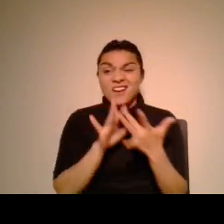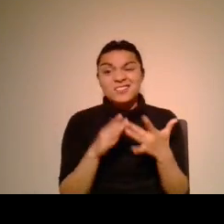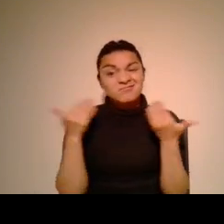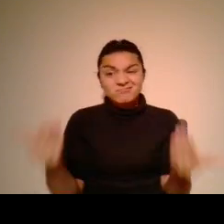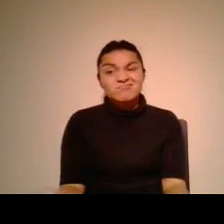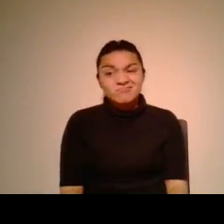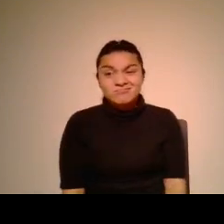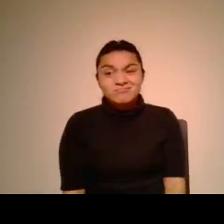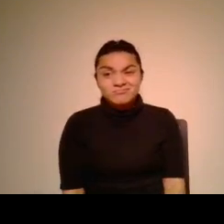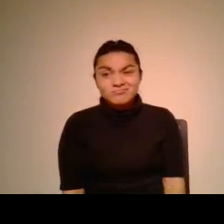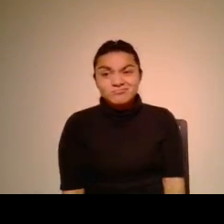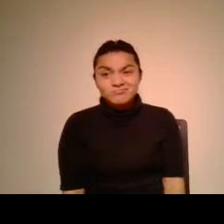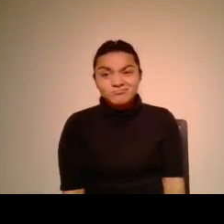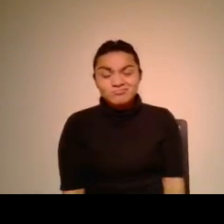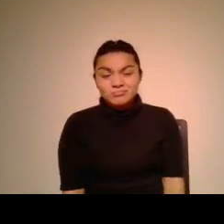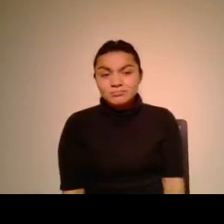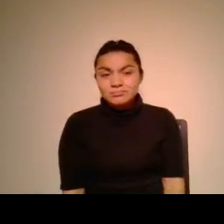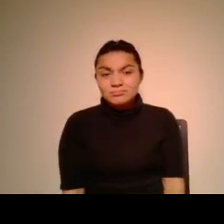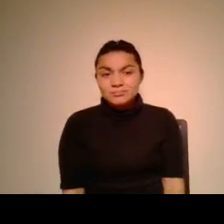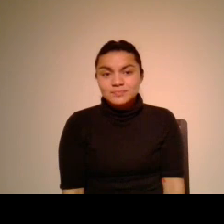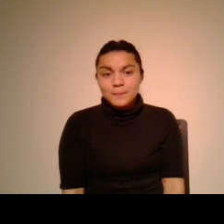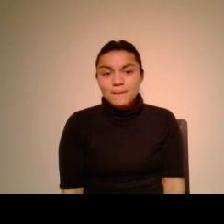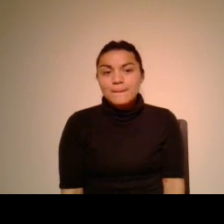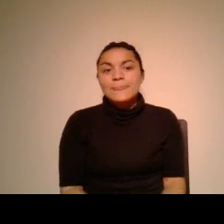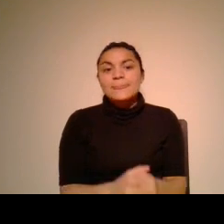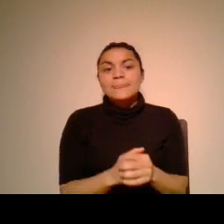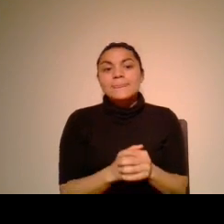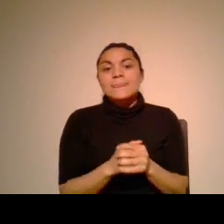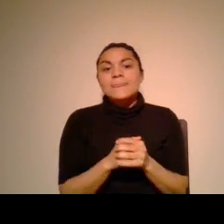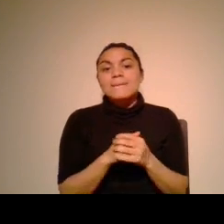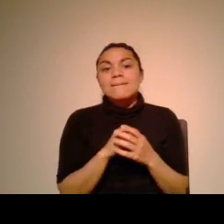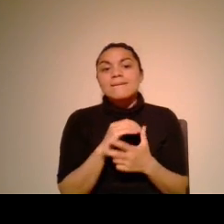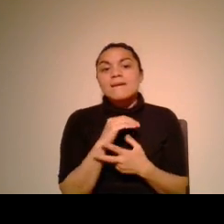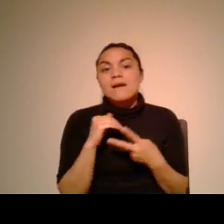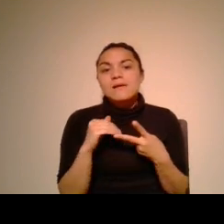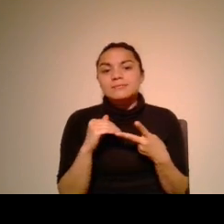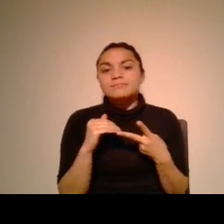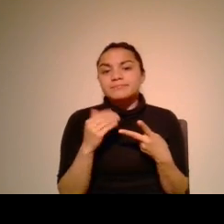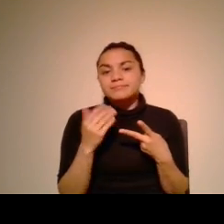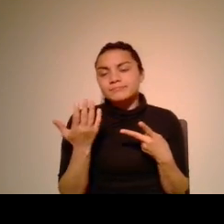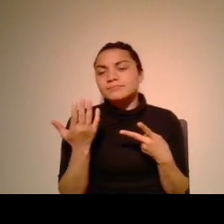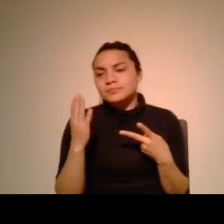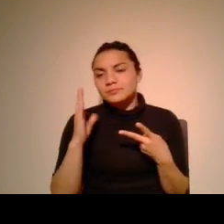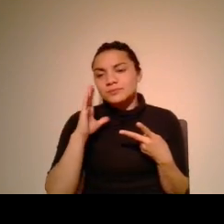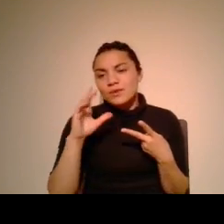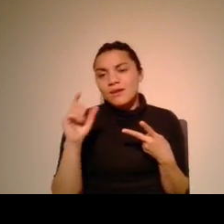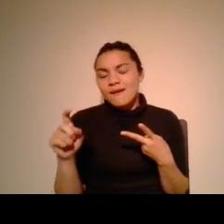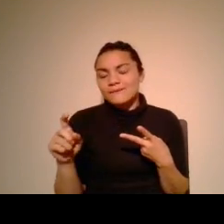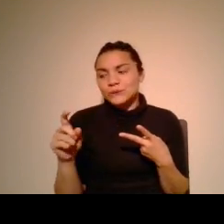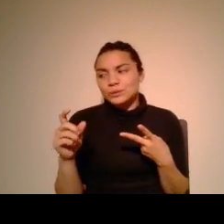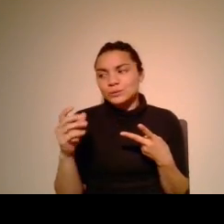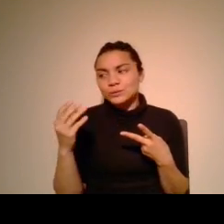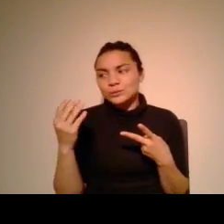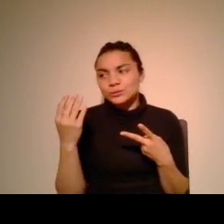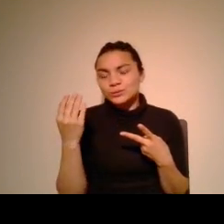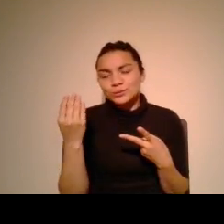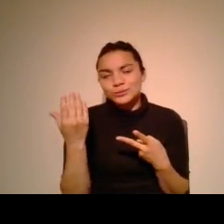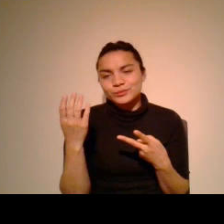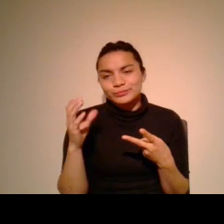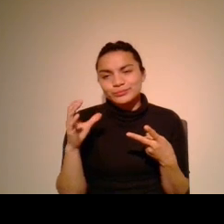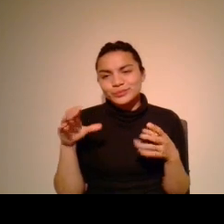The other thing is that sort of necessarily you are going to have to do a certain amount of giving the Trans 101